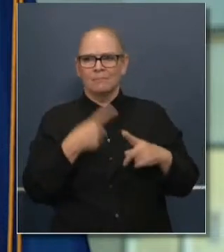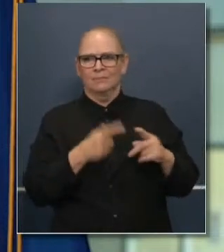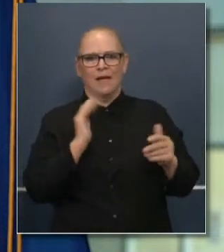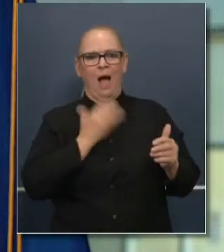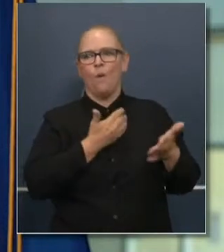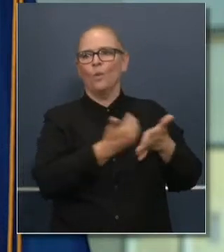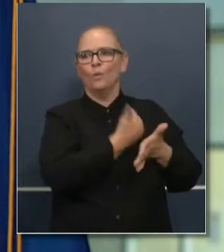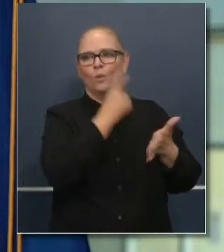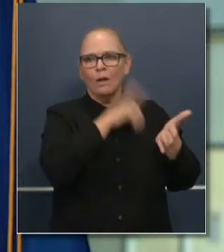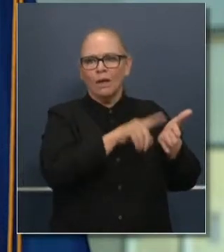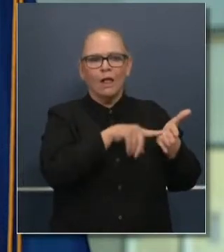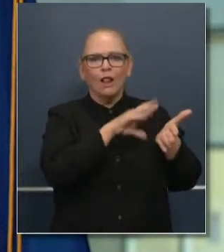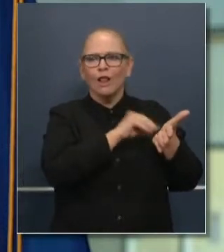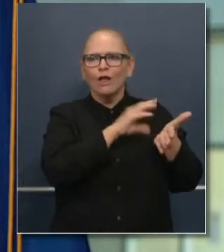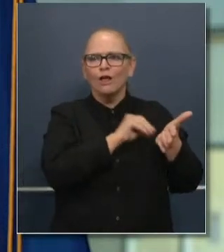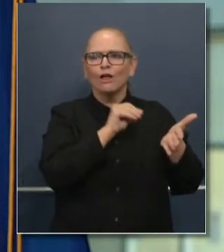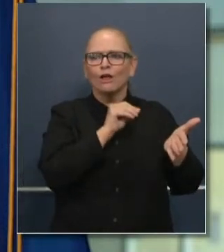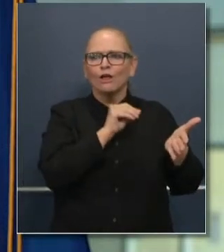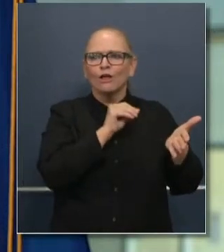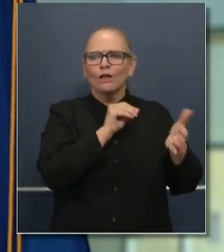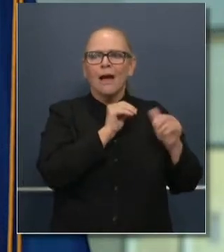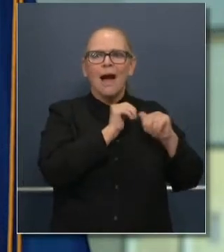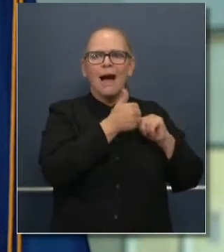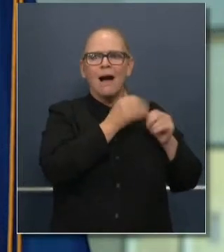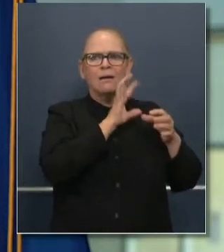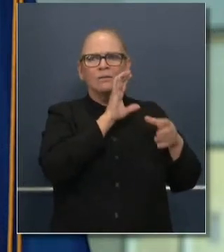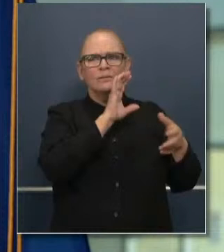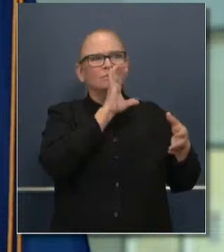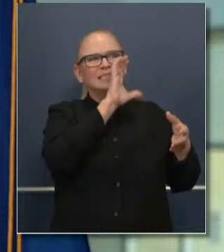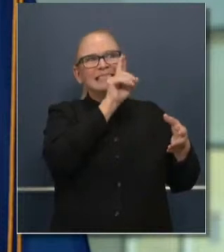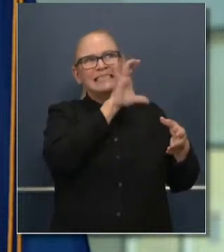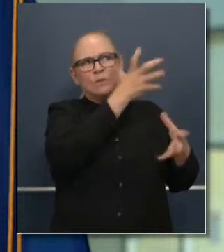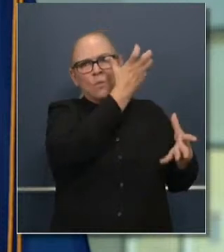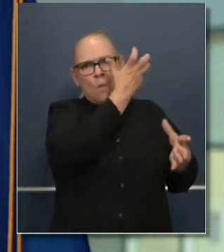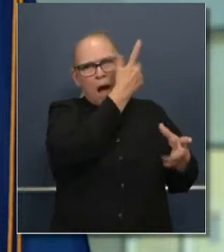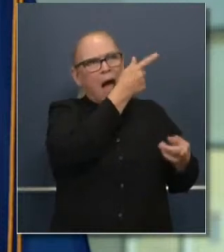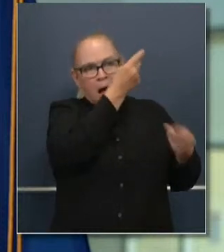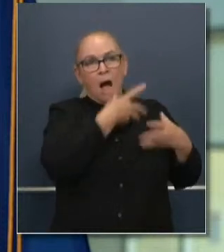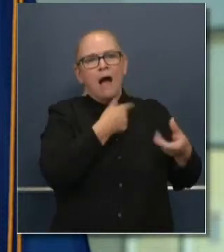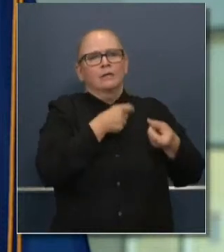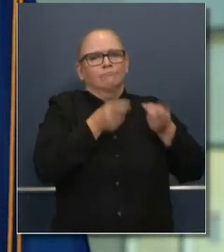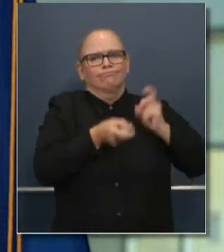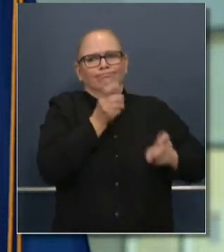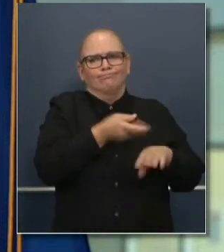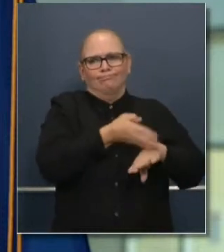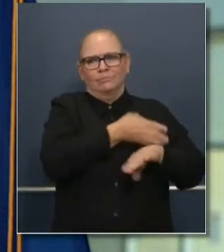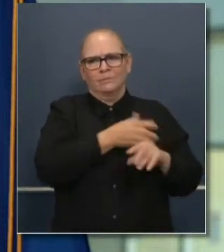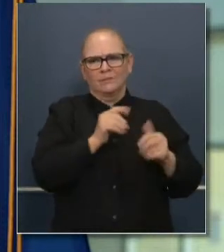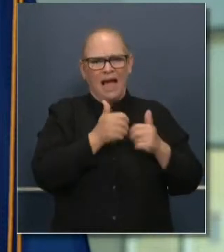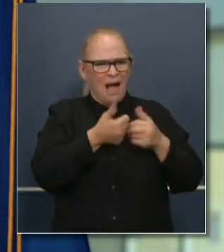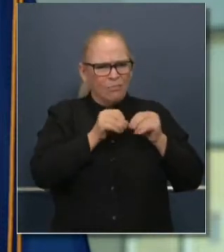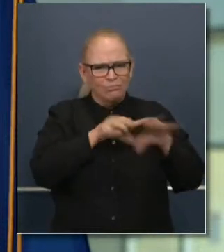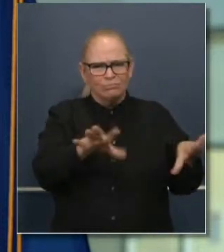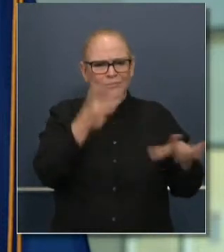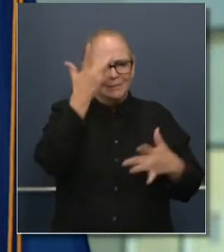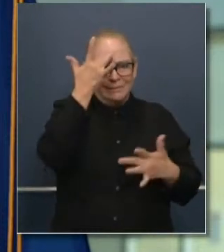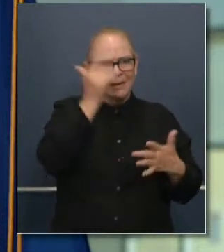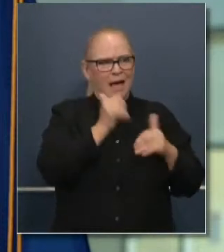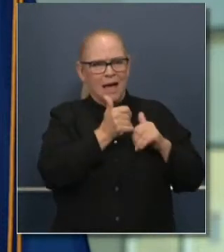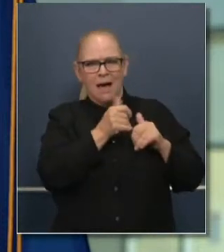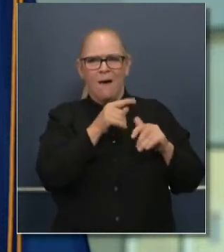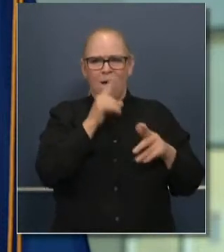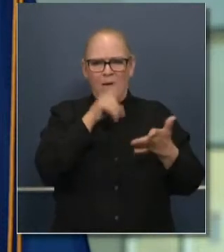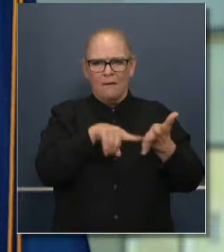where people with trained skills in public health and epidemiology try to understand where the